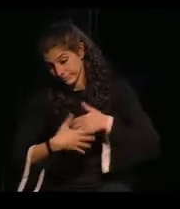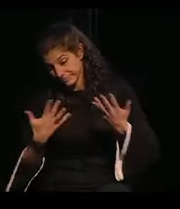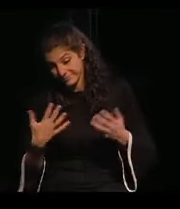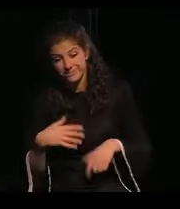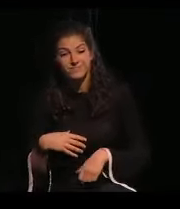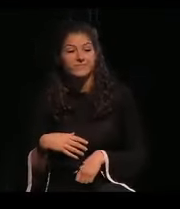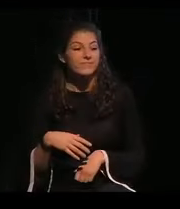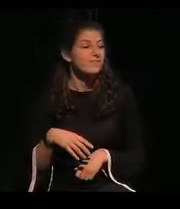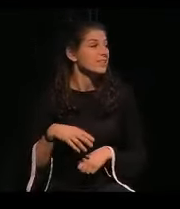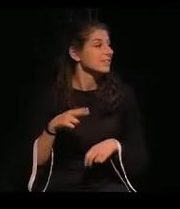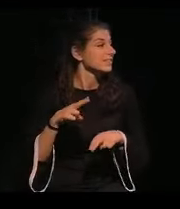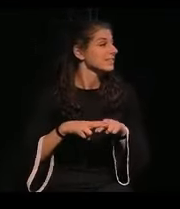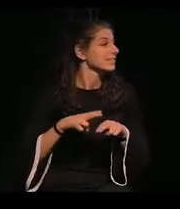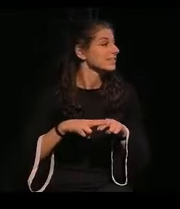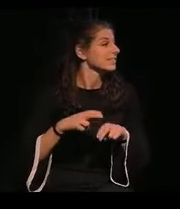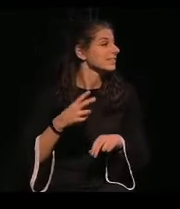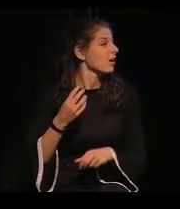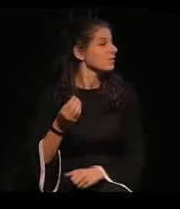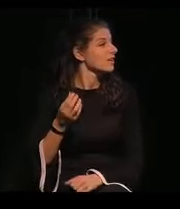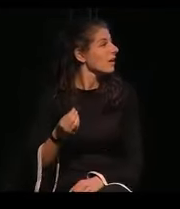Sisters on the outside.